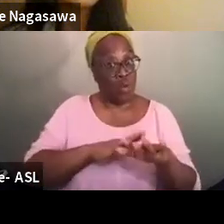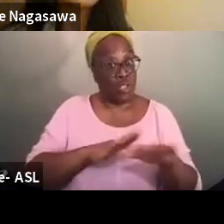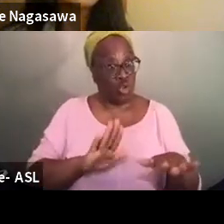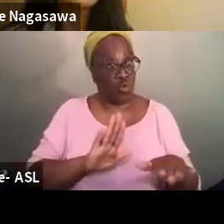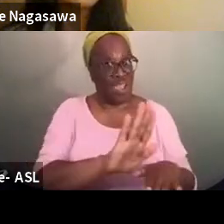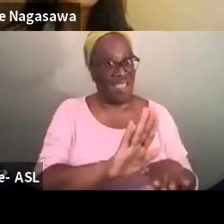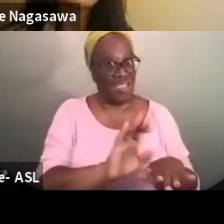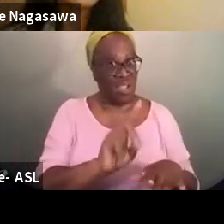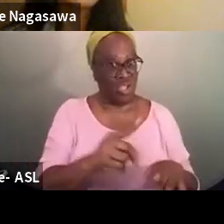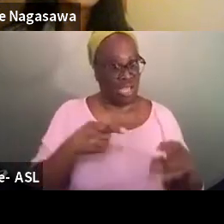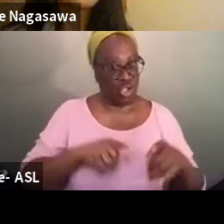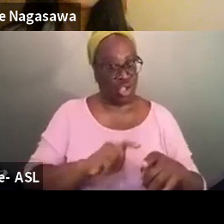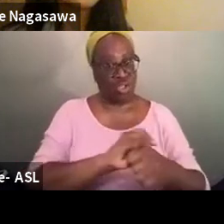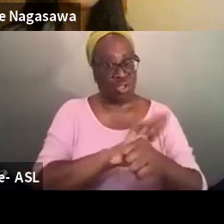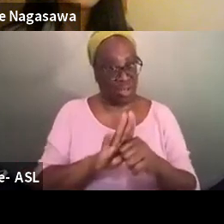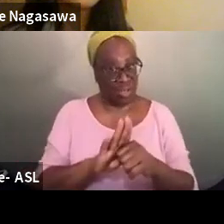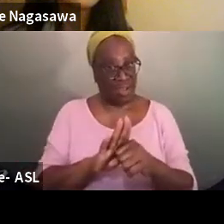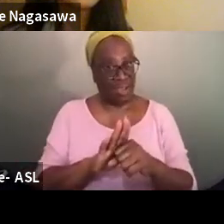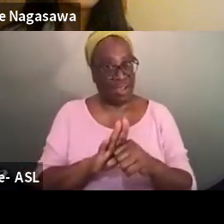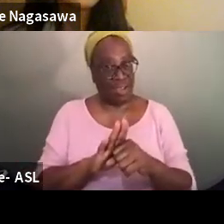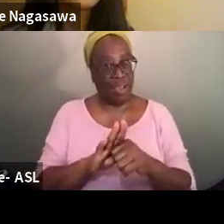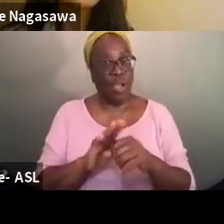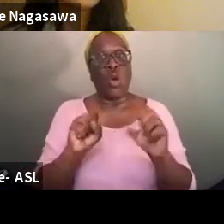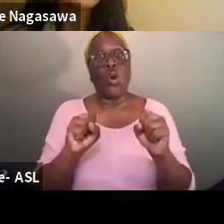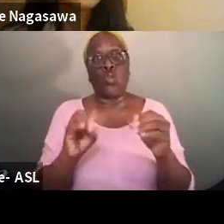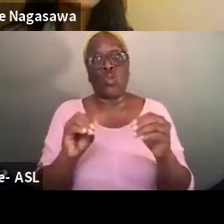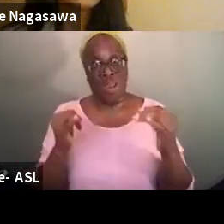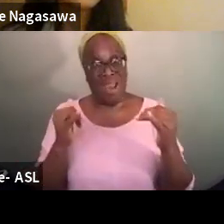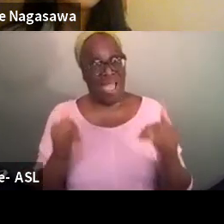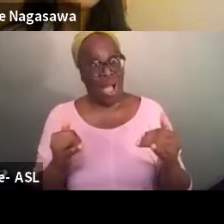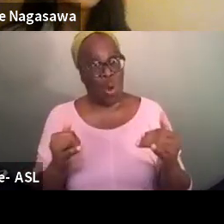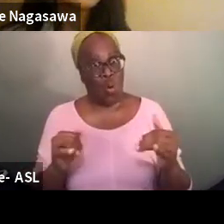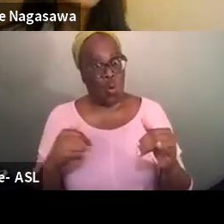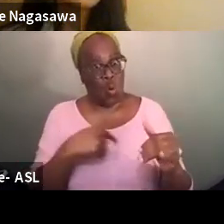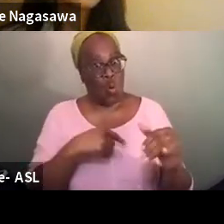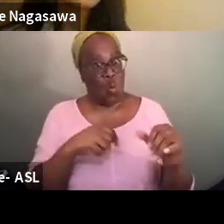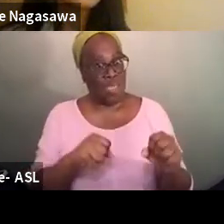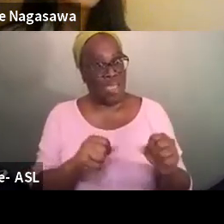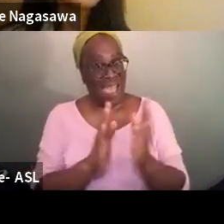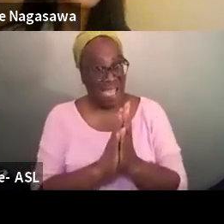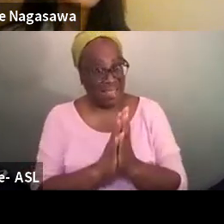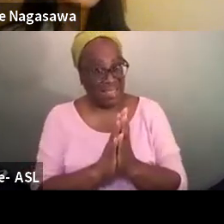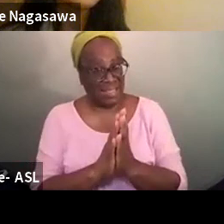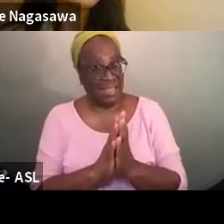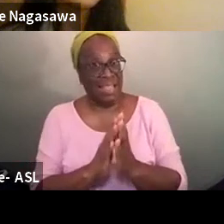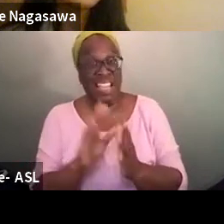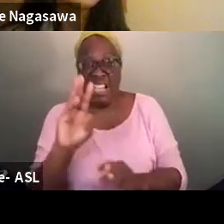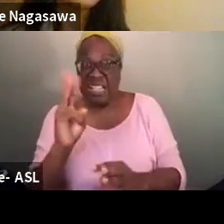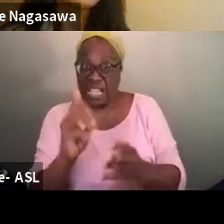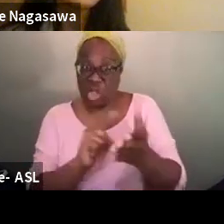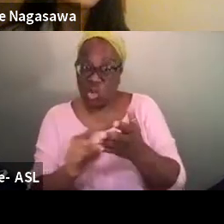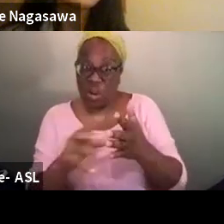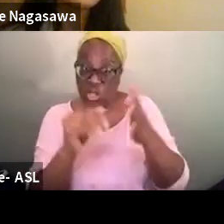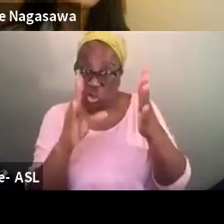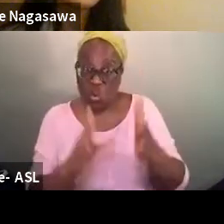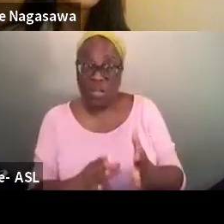education, such that we can ask 6th graders to show up in, I don't care if it's October or November, for such a